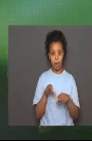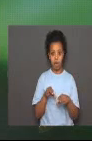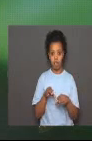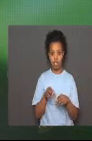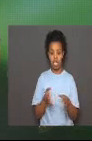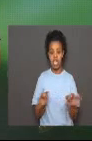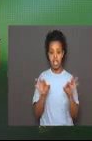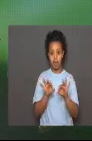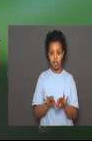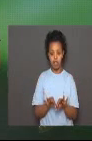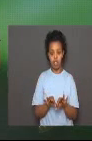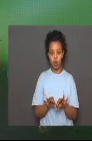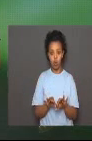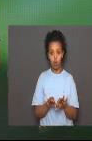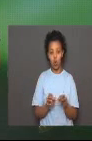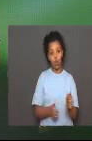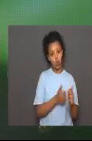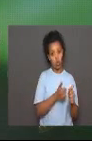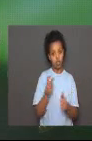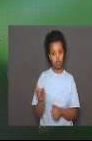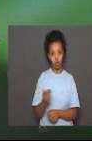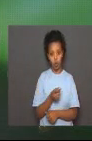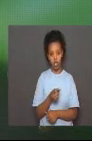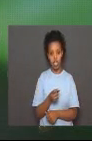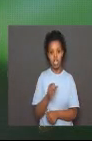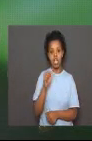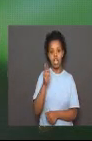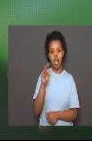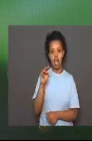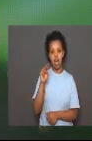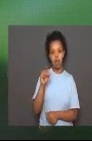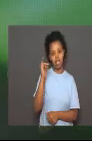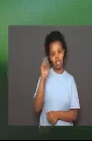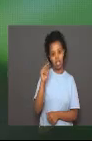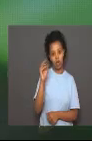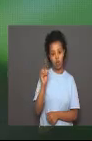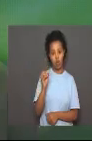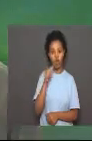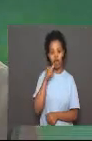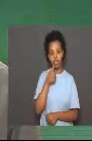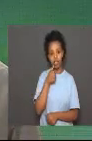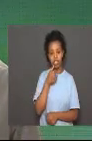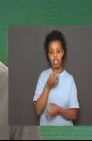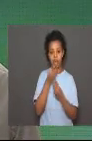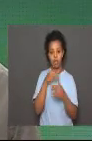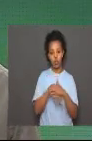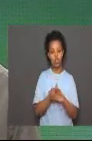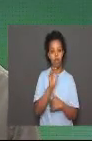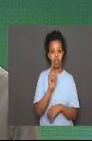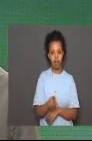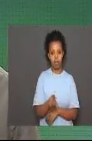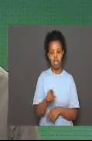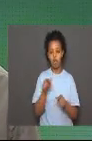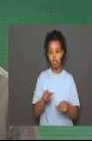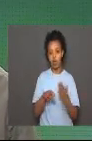a continuous supply of amino acids from the food that we eat. In today's